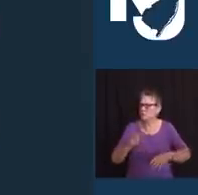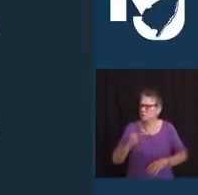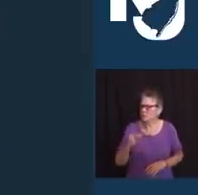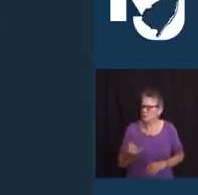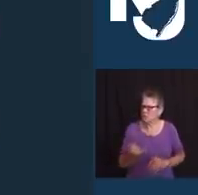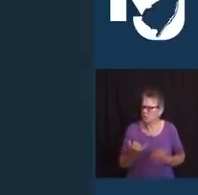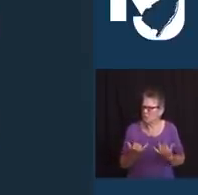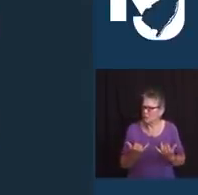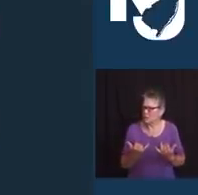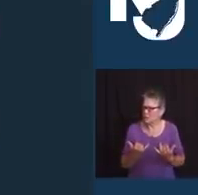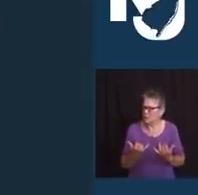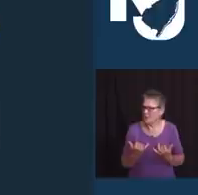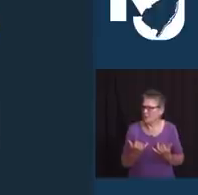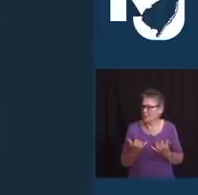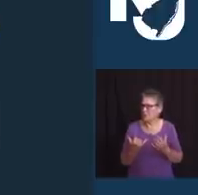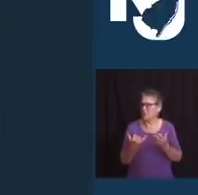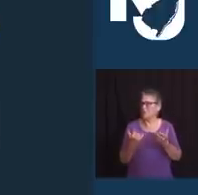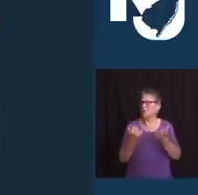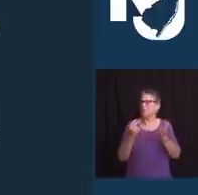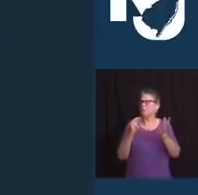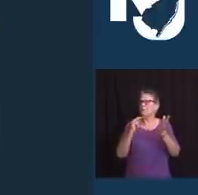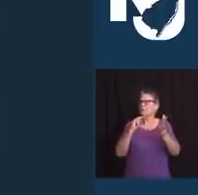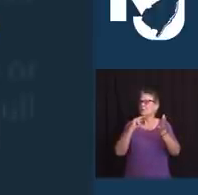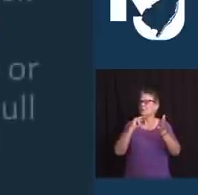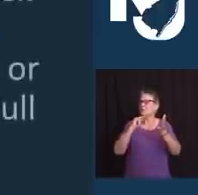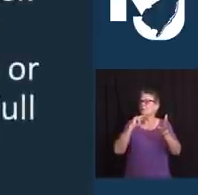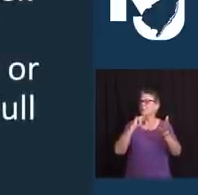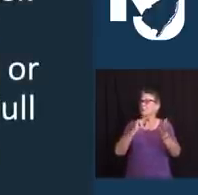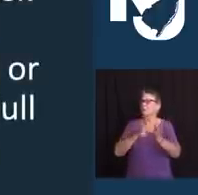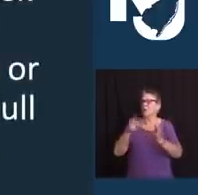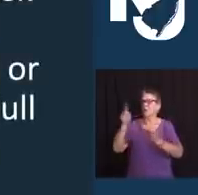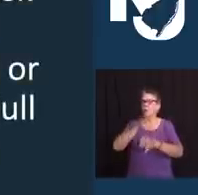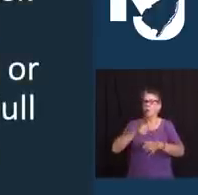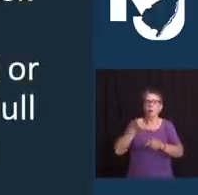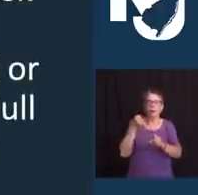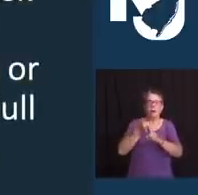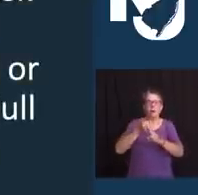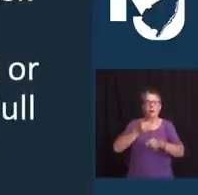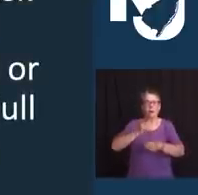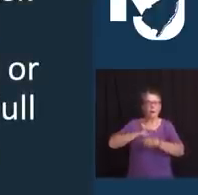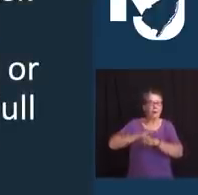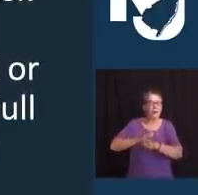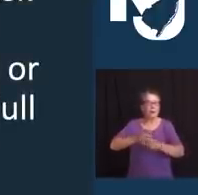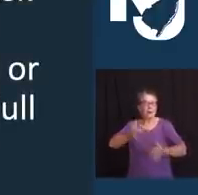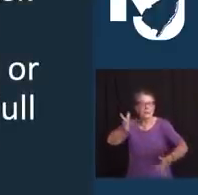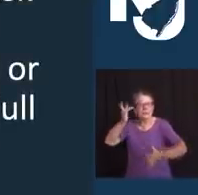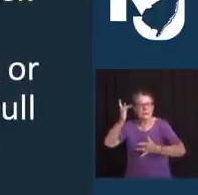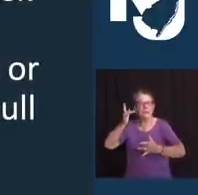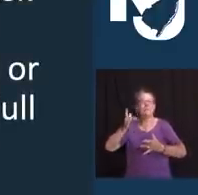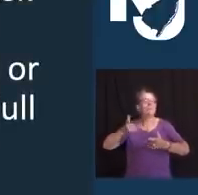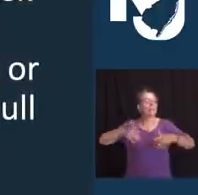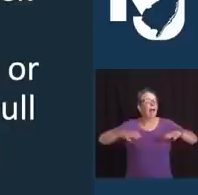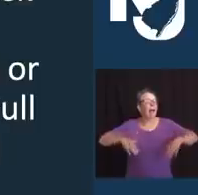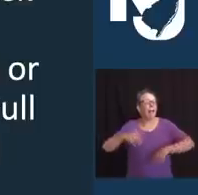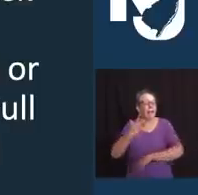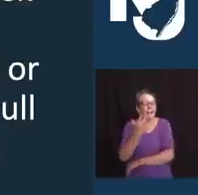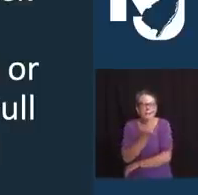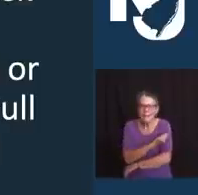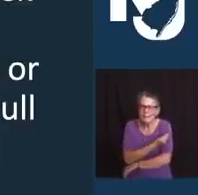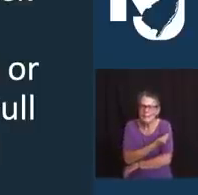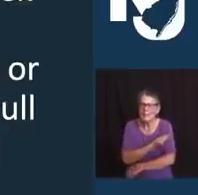impact among unvaccinated. Today we are announcing that all workers in a range of